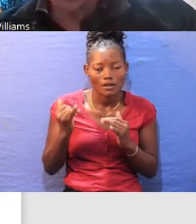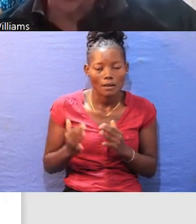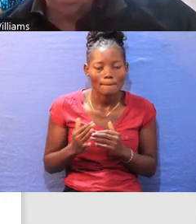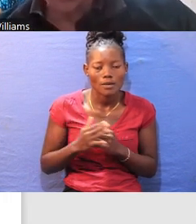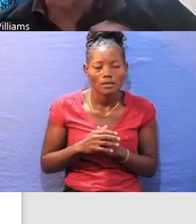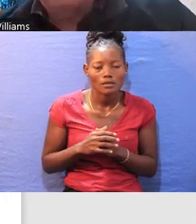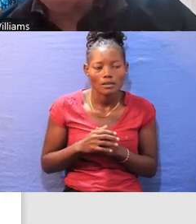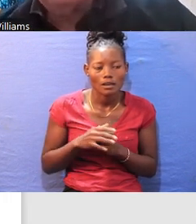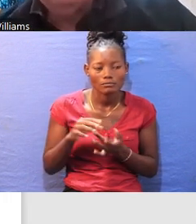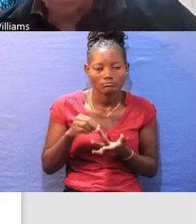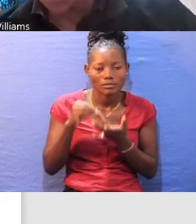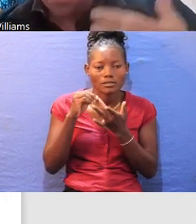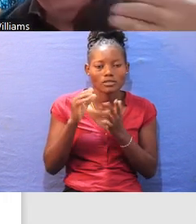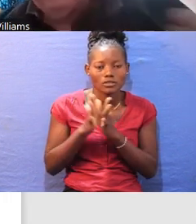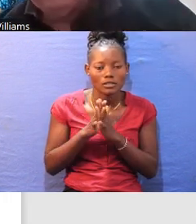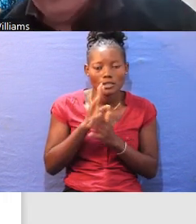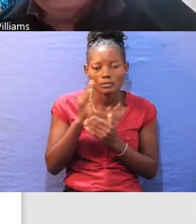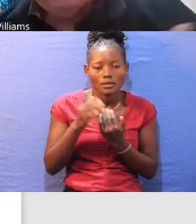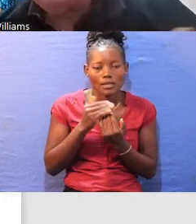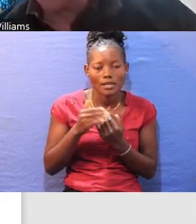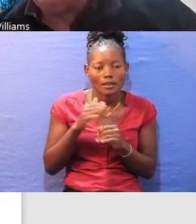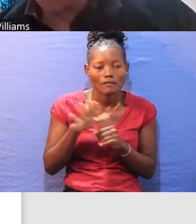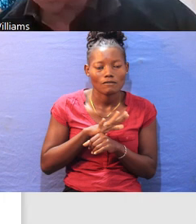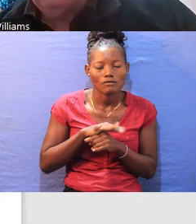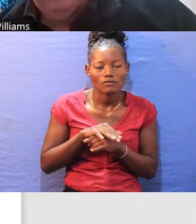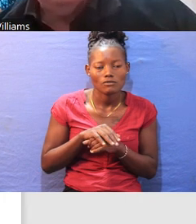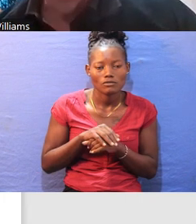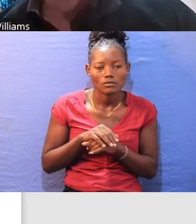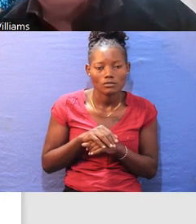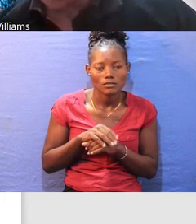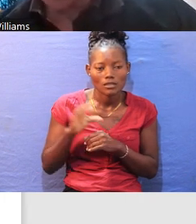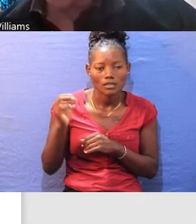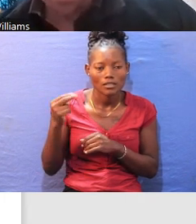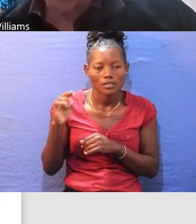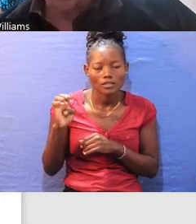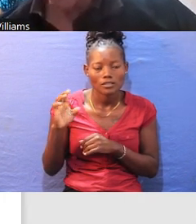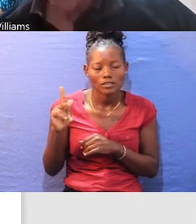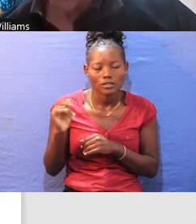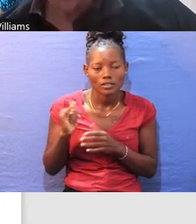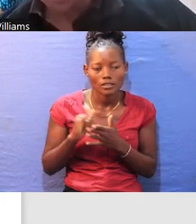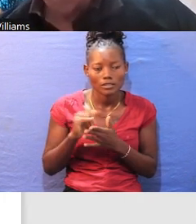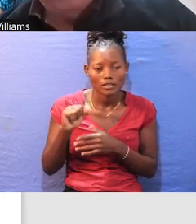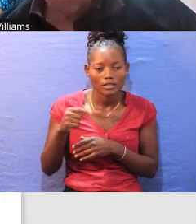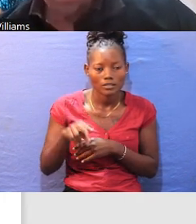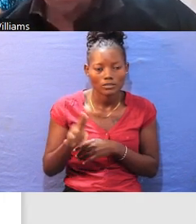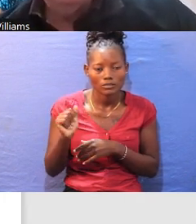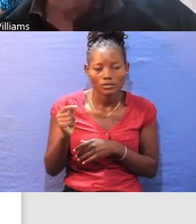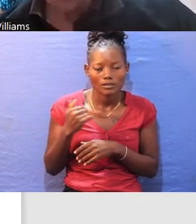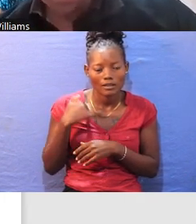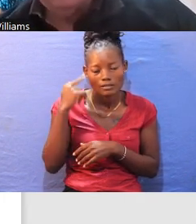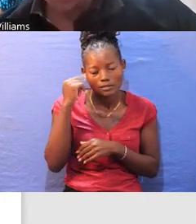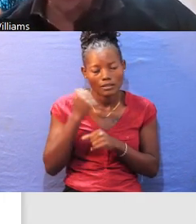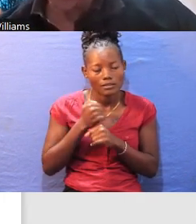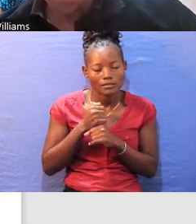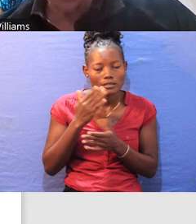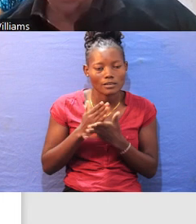you have to be careful. I think there's some generalities, but like Shaq, that I did not make squat. I think I did the right thing. I didn't make him do that,